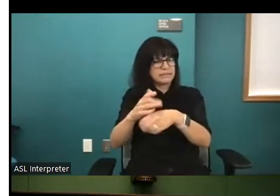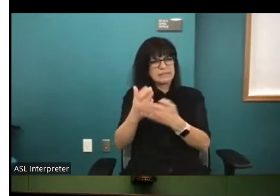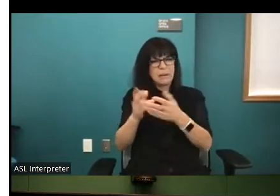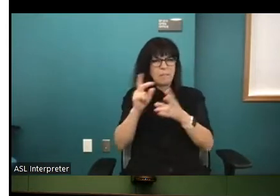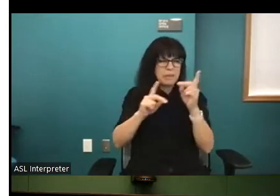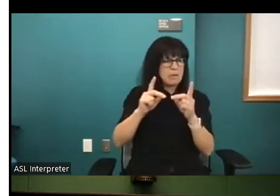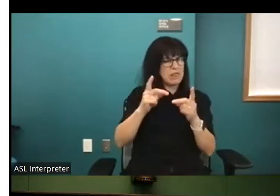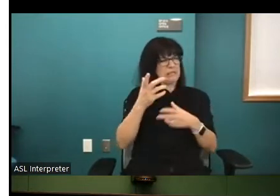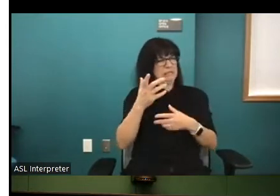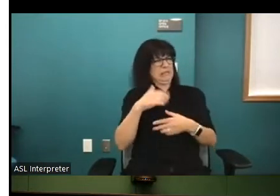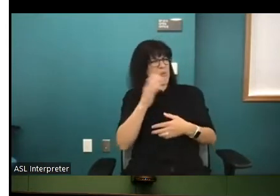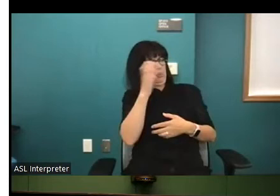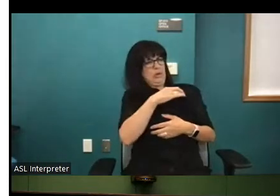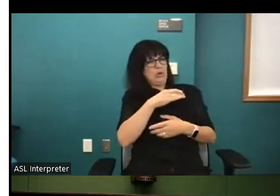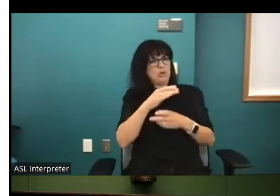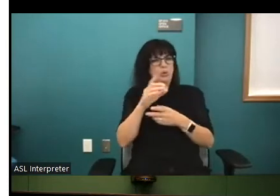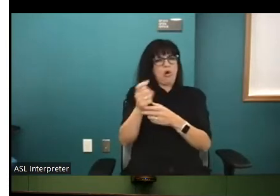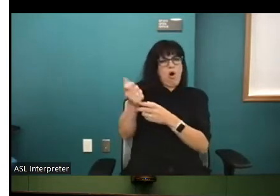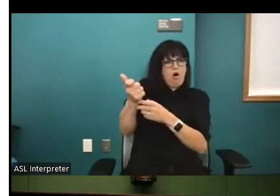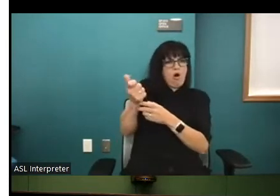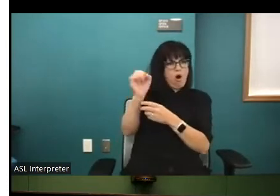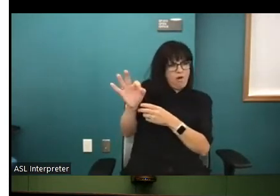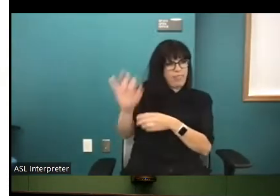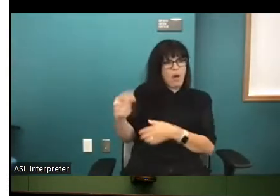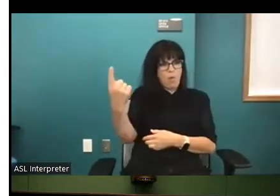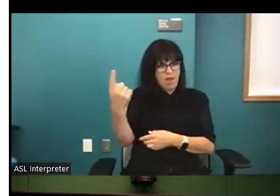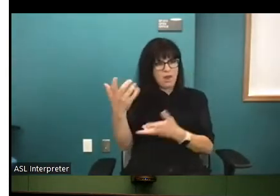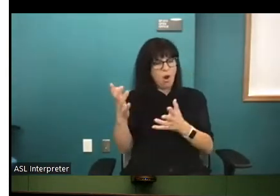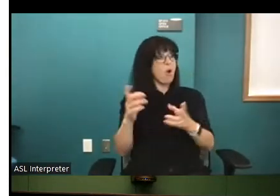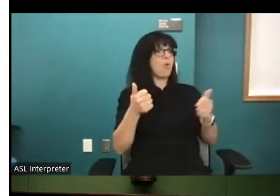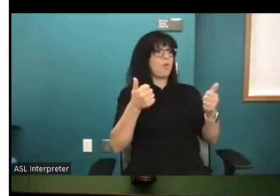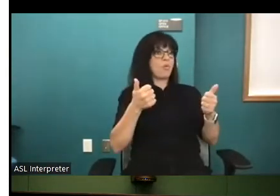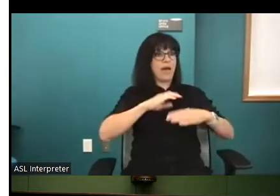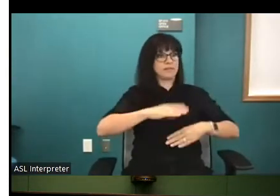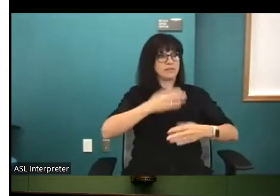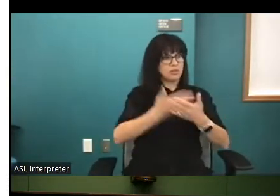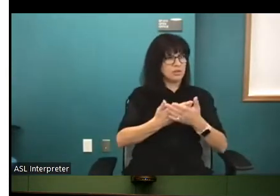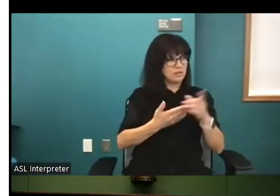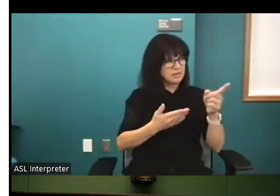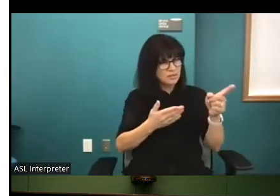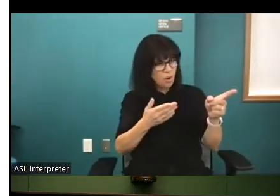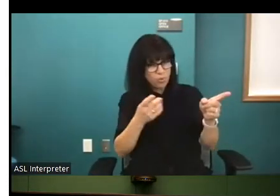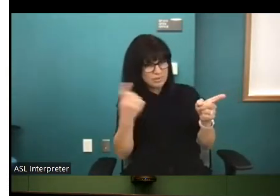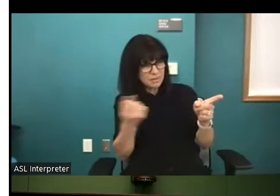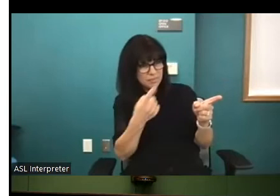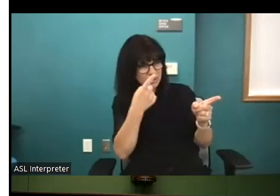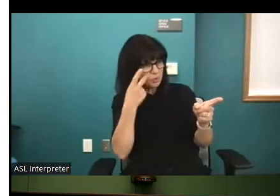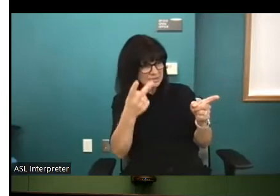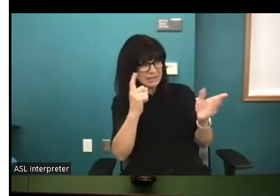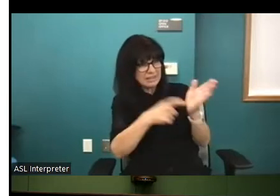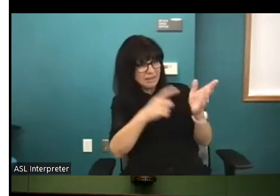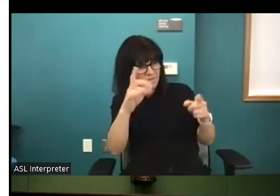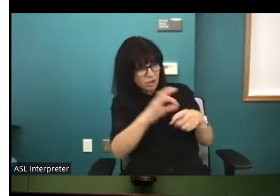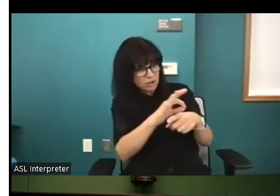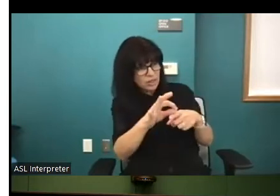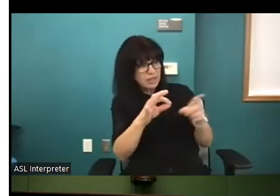really weird. And then you disable just the one electrode and they go, ah, that's great. So is there anything you would see functionally, like that